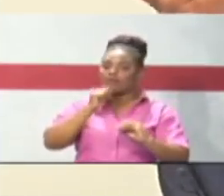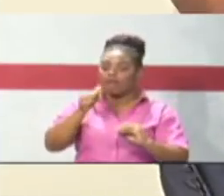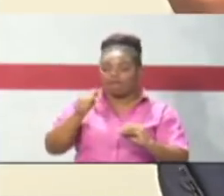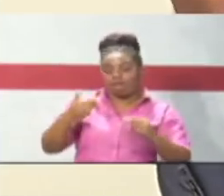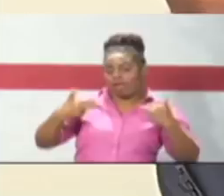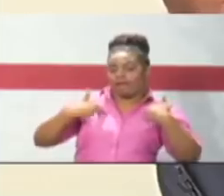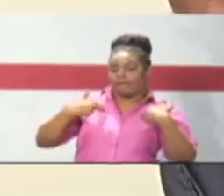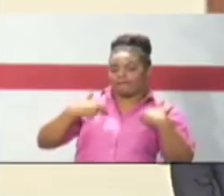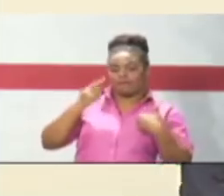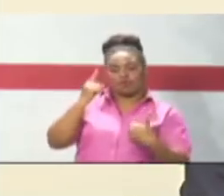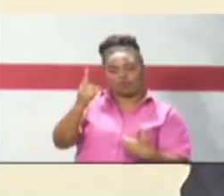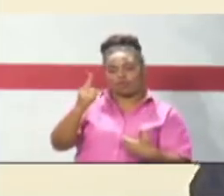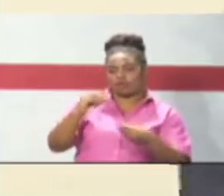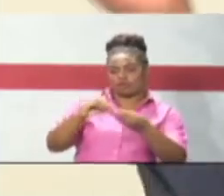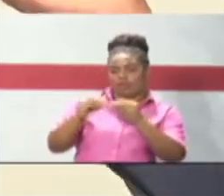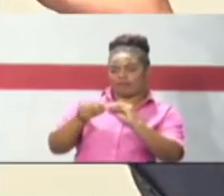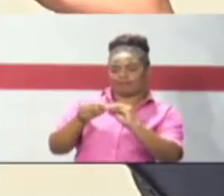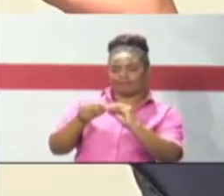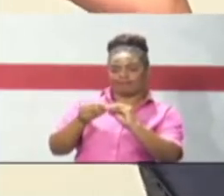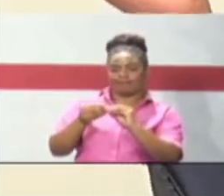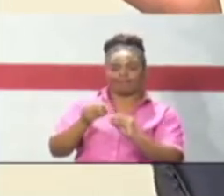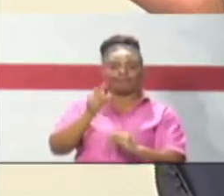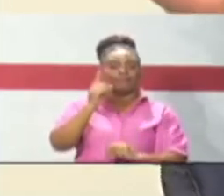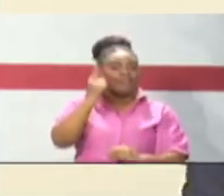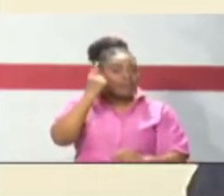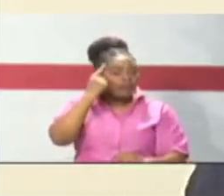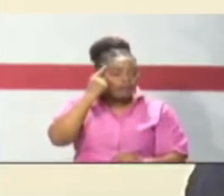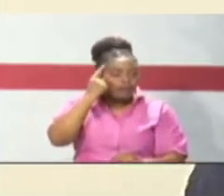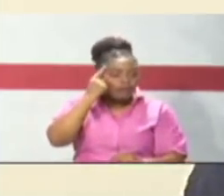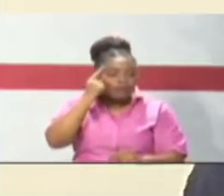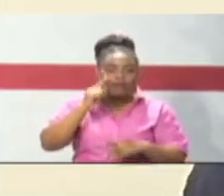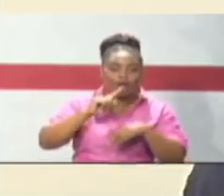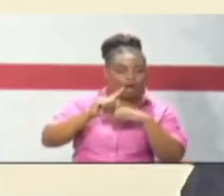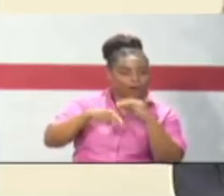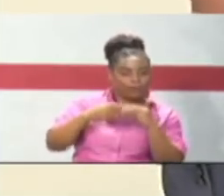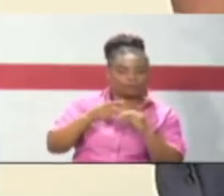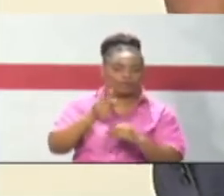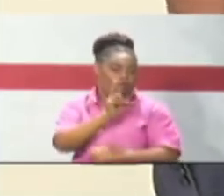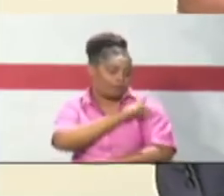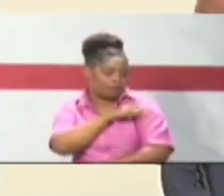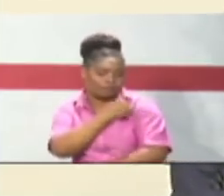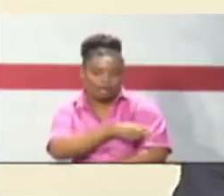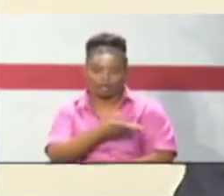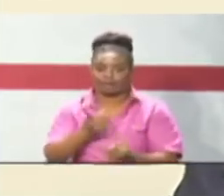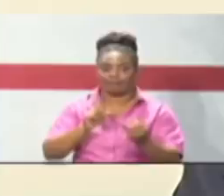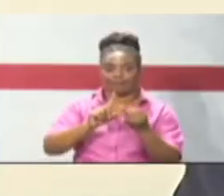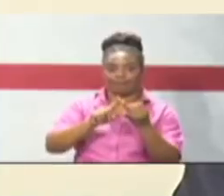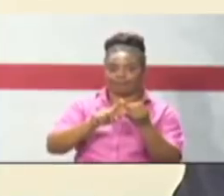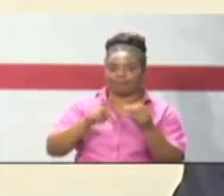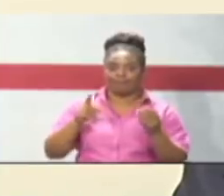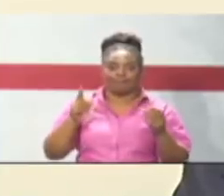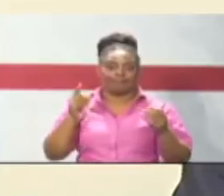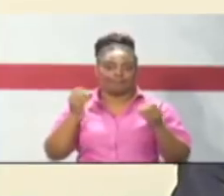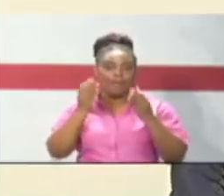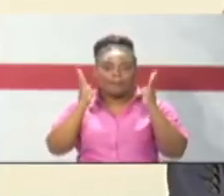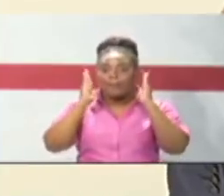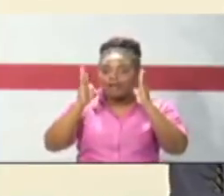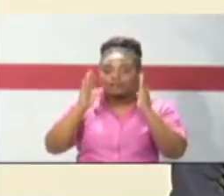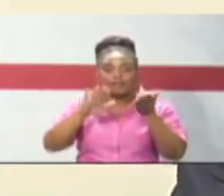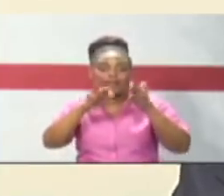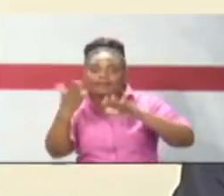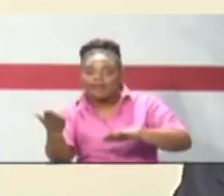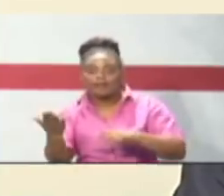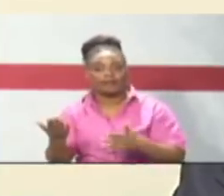at. We look at all the numbers. So we look at hospitalization rates. We look at mortality figures. We look